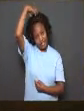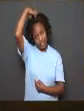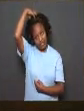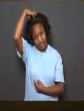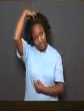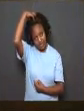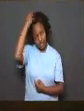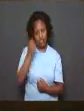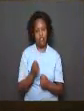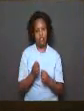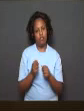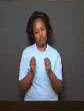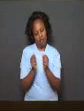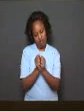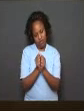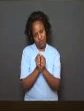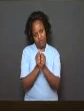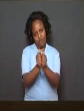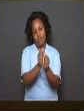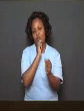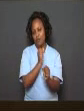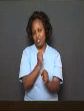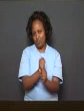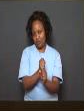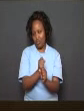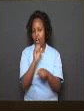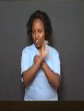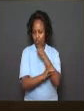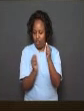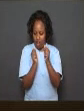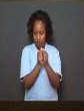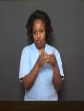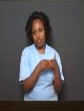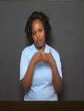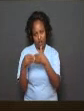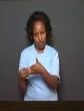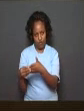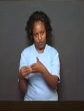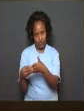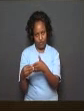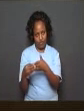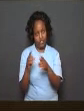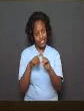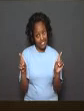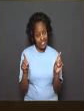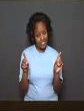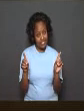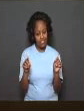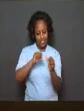regional governments work hand in hand to lead the country, but they do